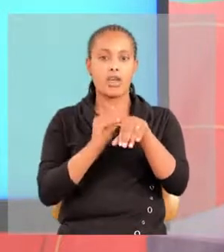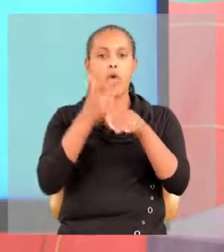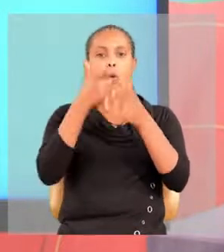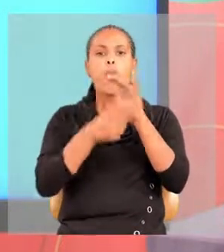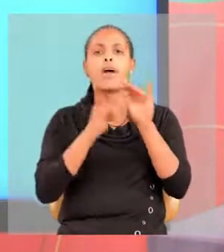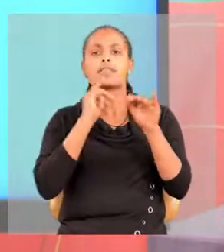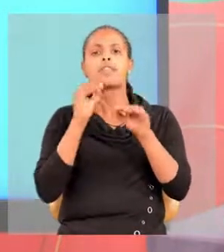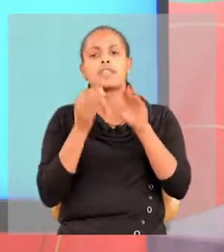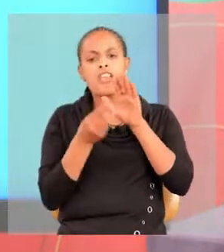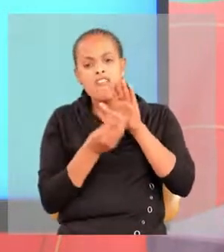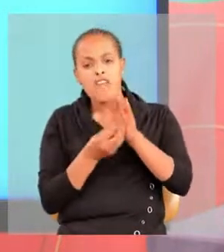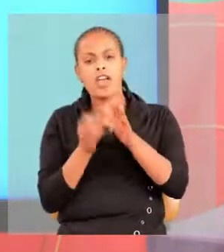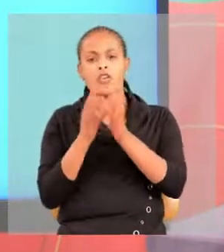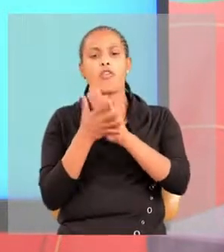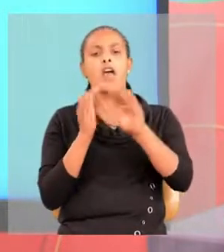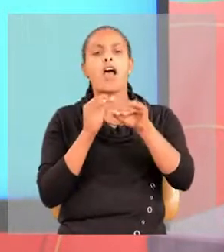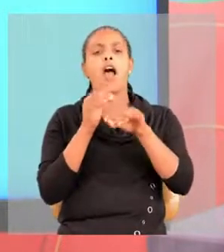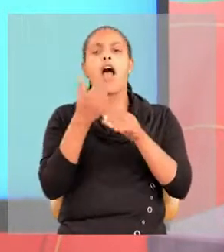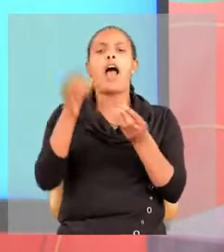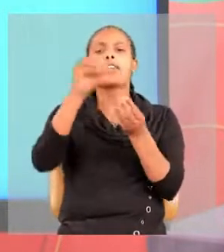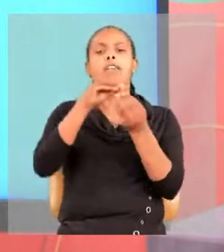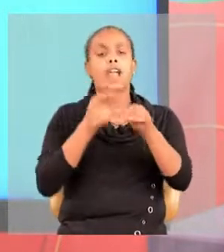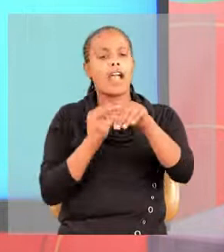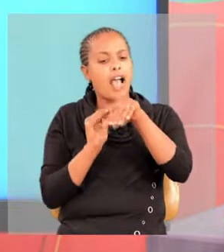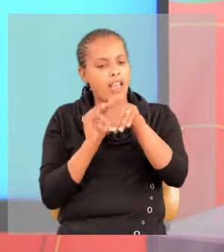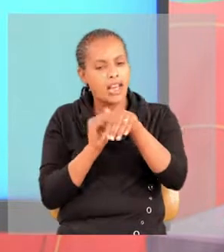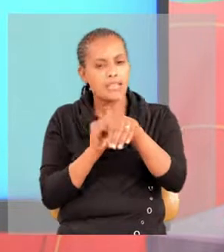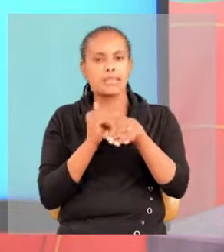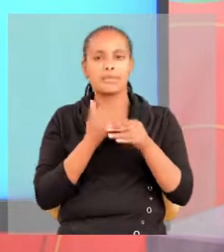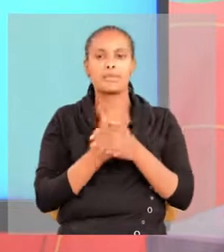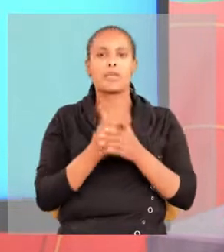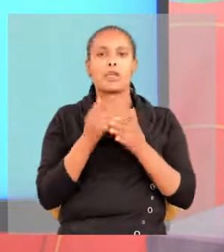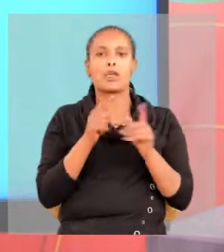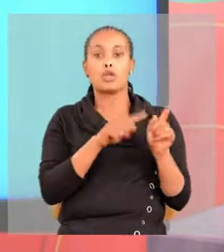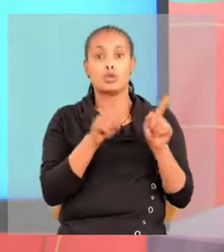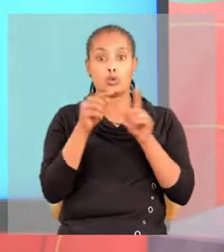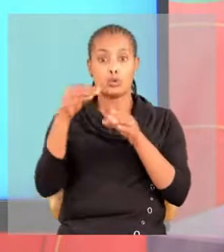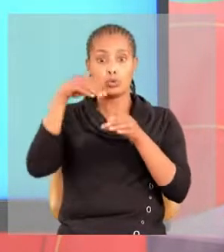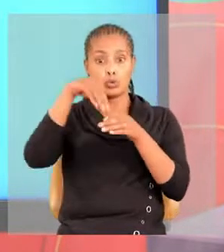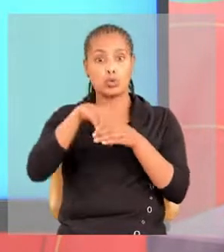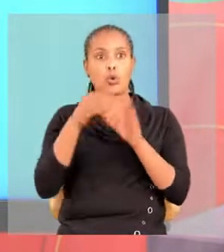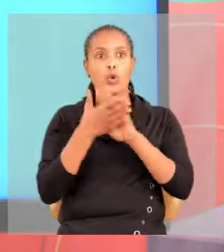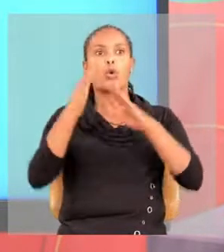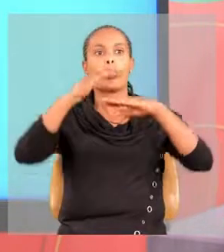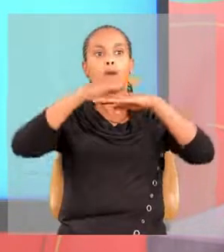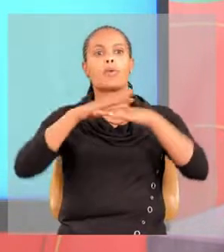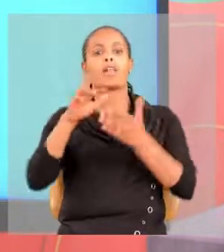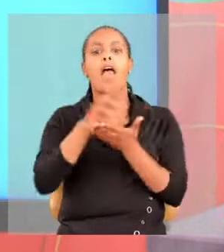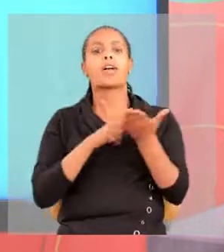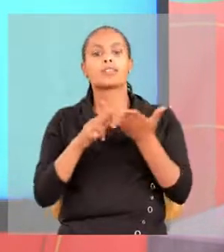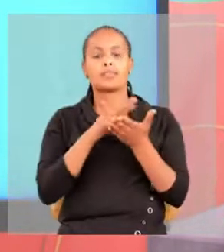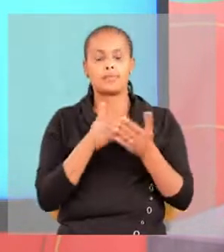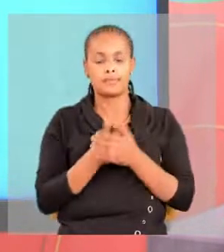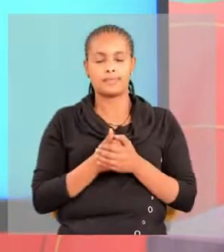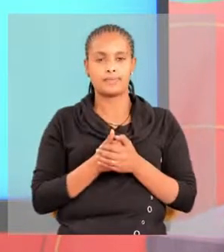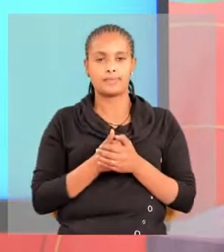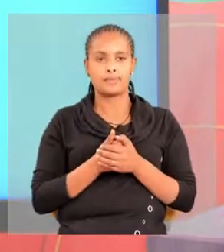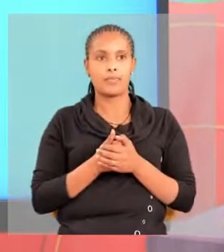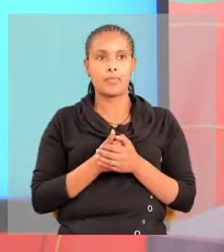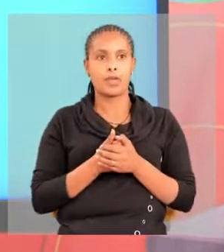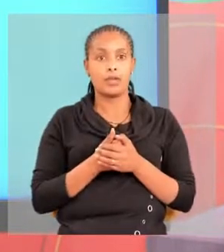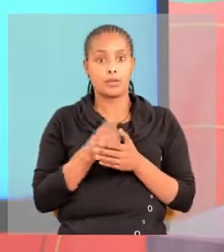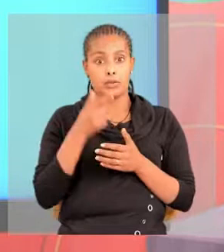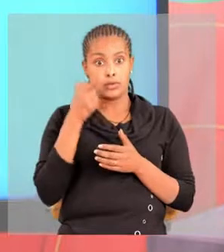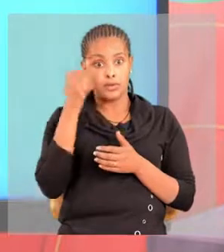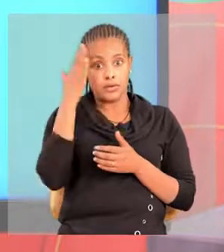What is the effects of adding a catalyst into equilibrium reaction? Note